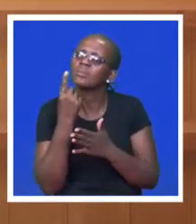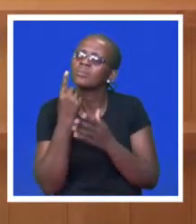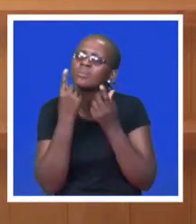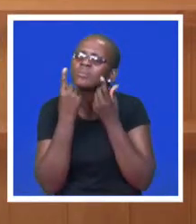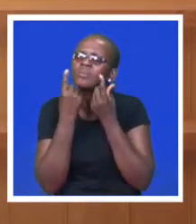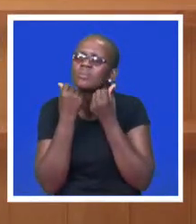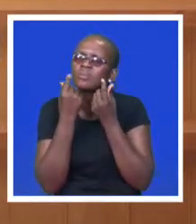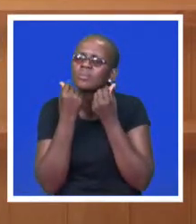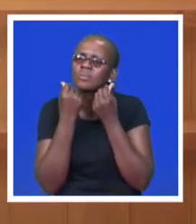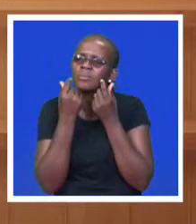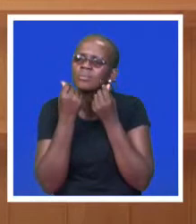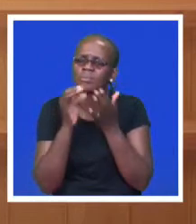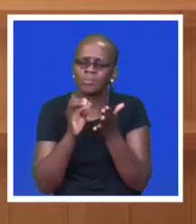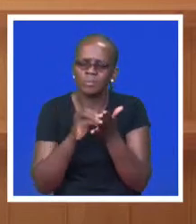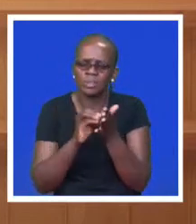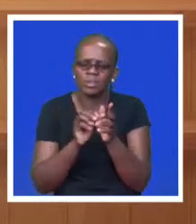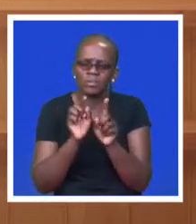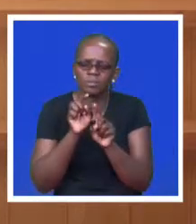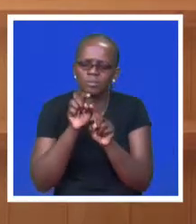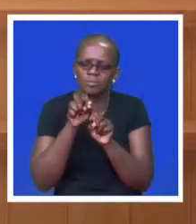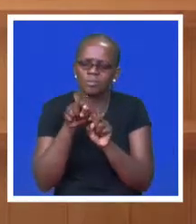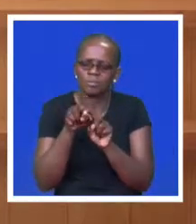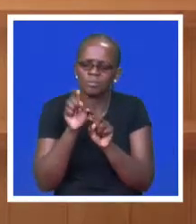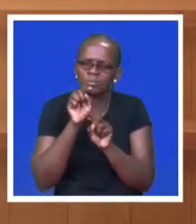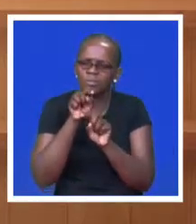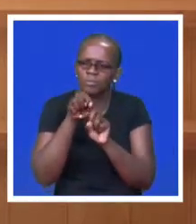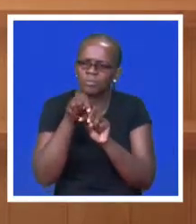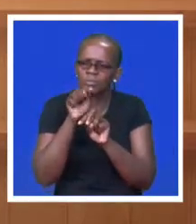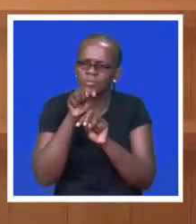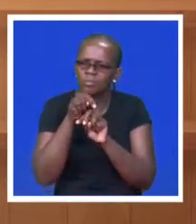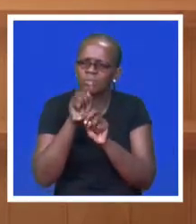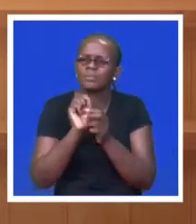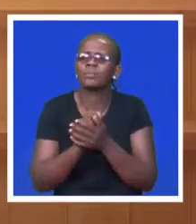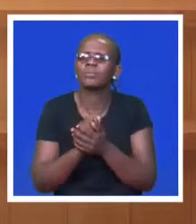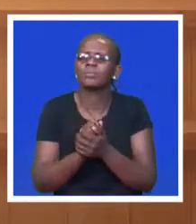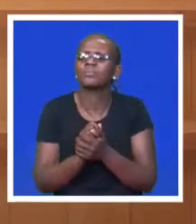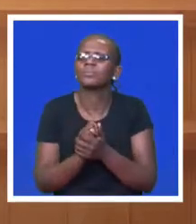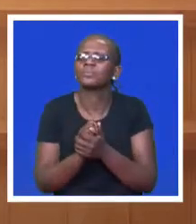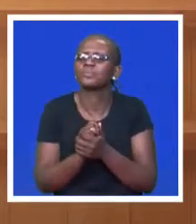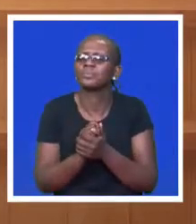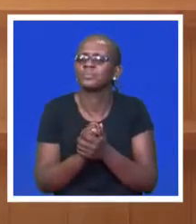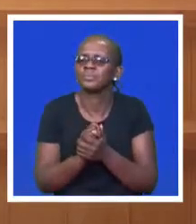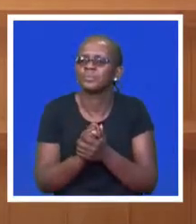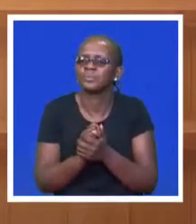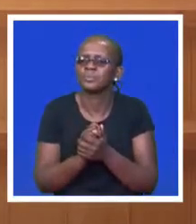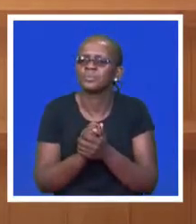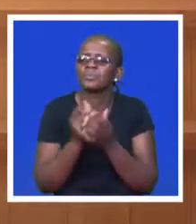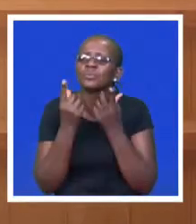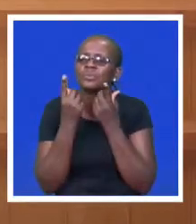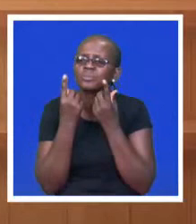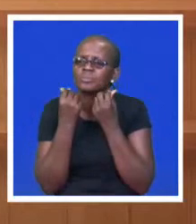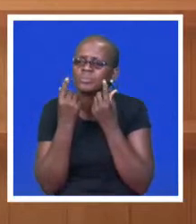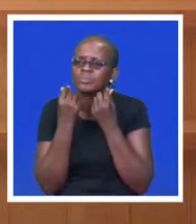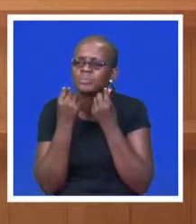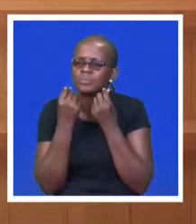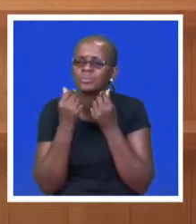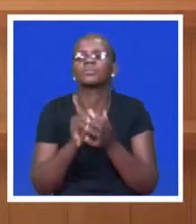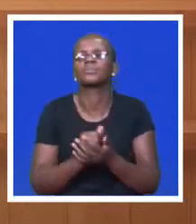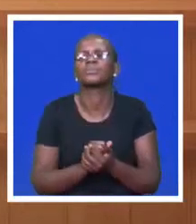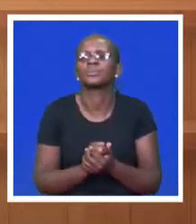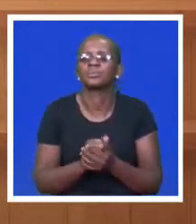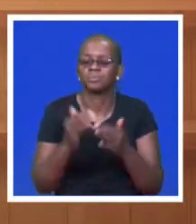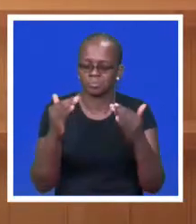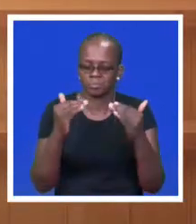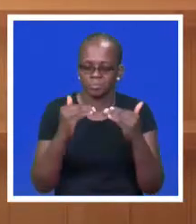of the cat. They feared the clothes of the cat. So let us move on to